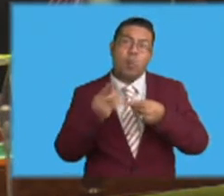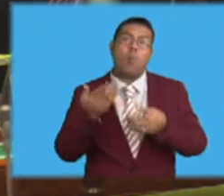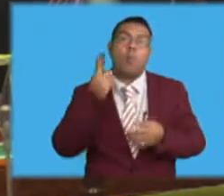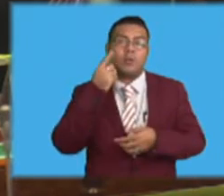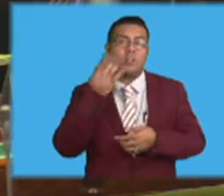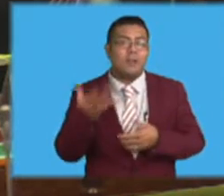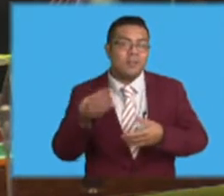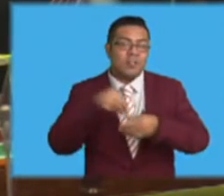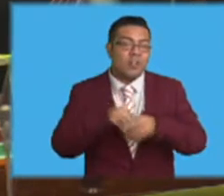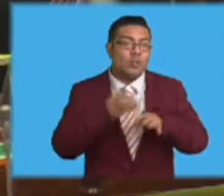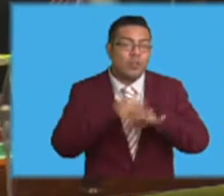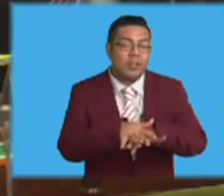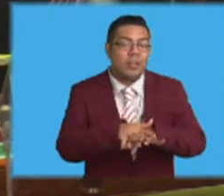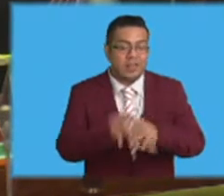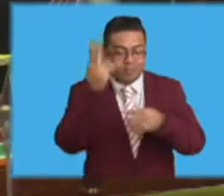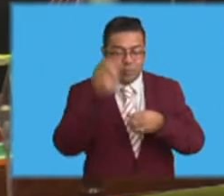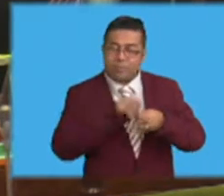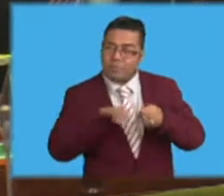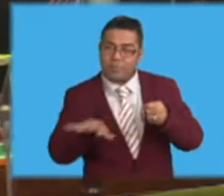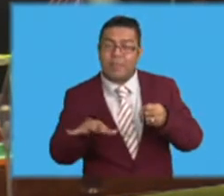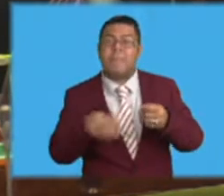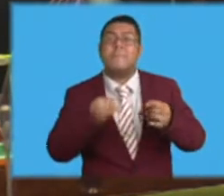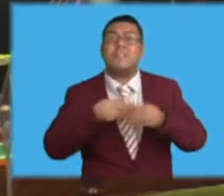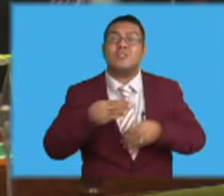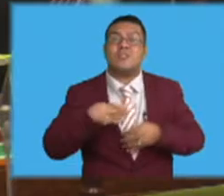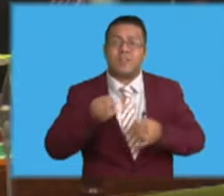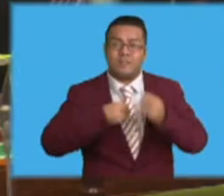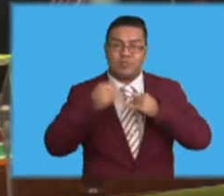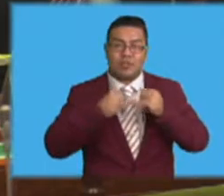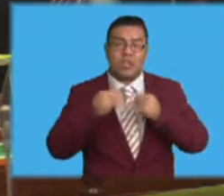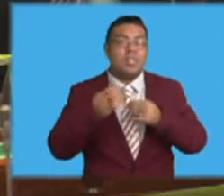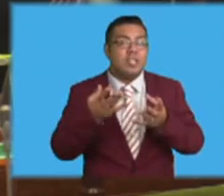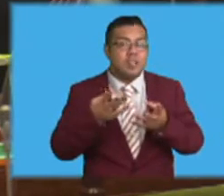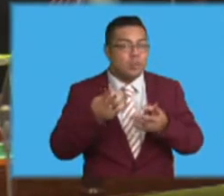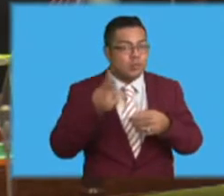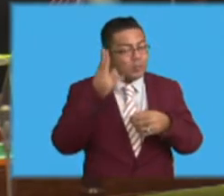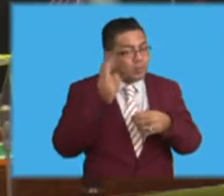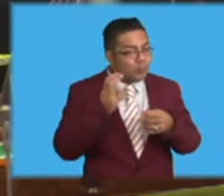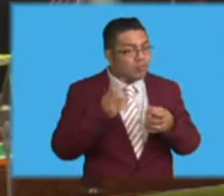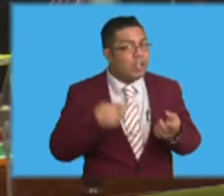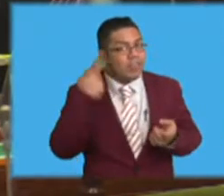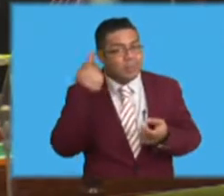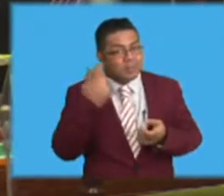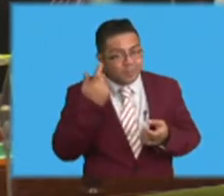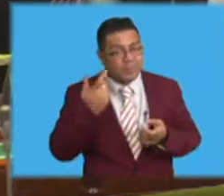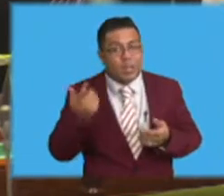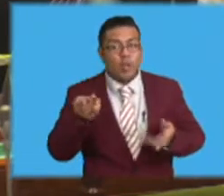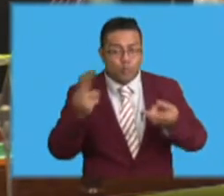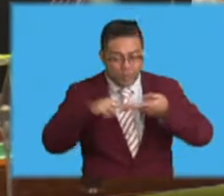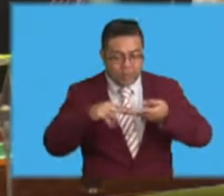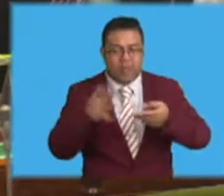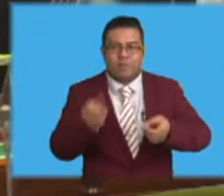system. Further on, the Minister of Infrastructure Sewage Monitoring Unit has advised that the long-term solution is to